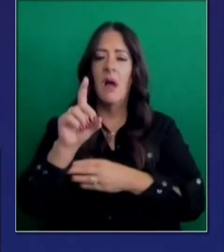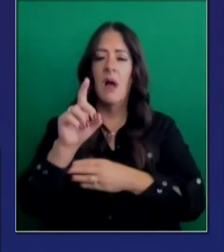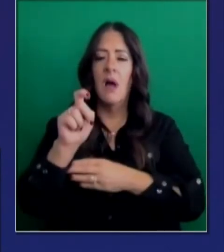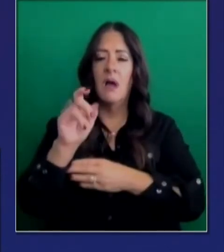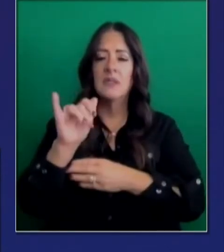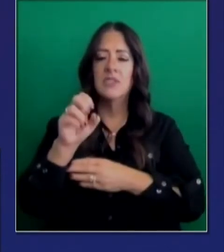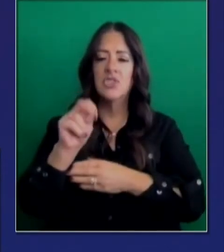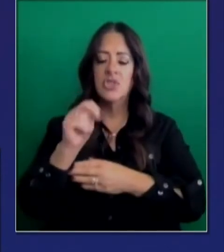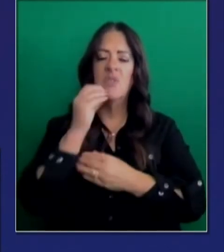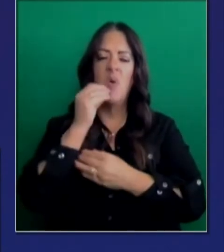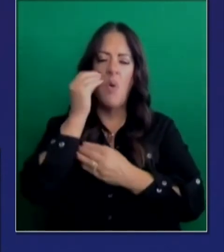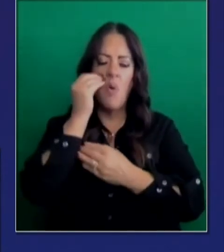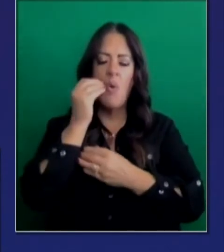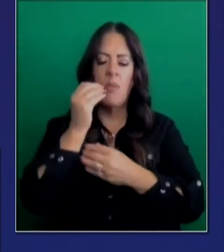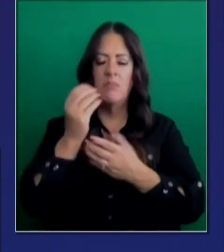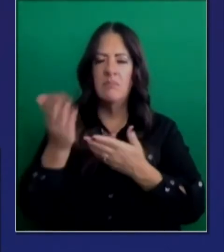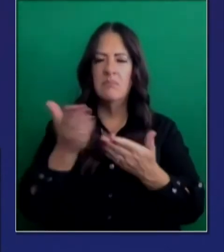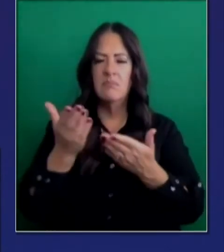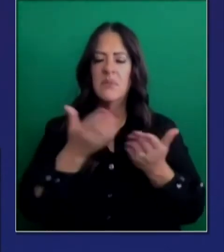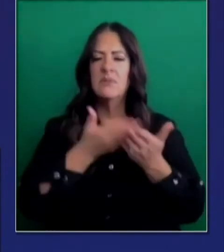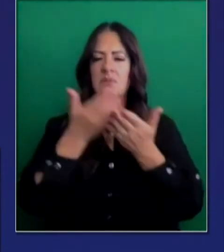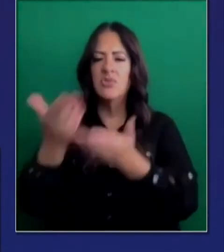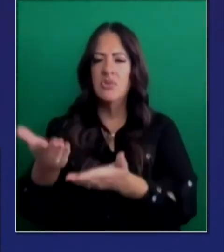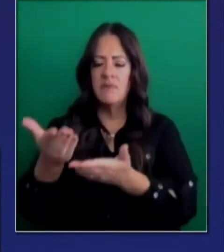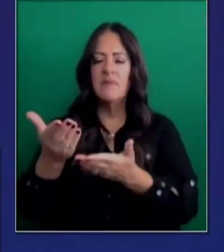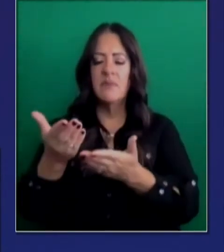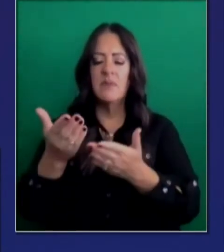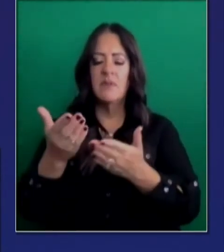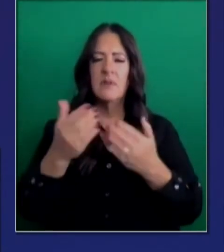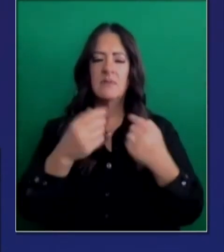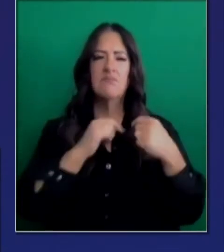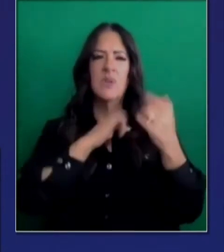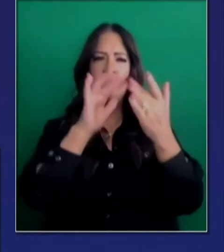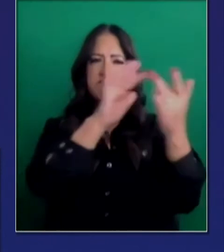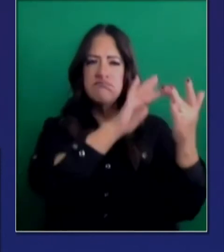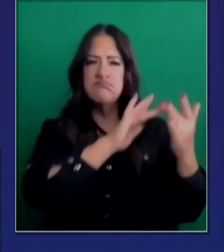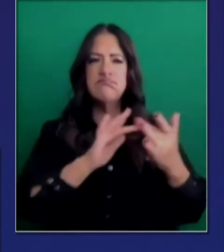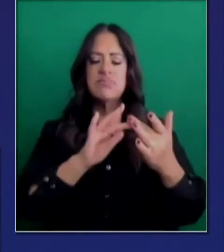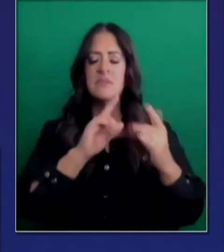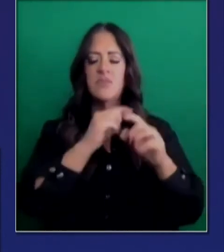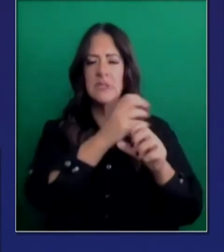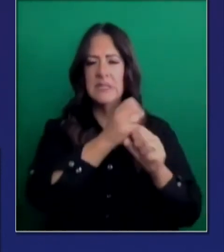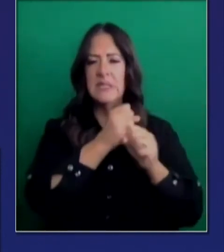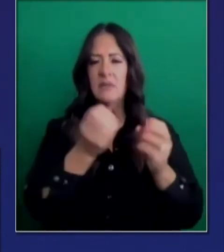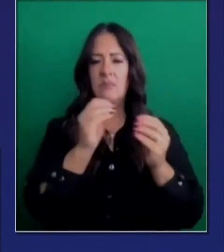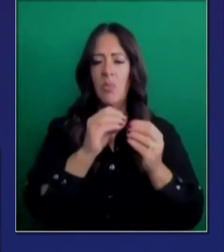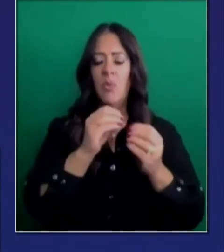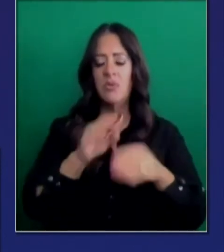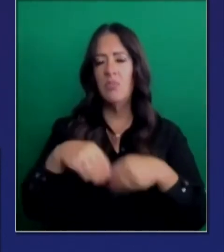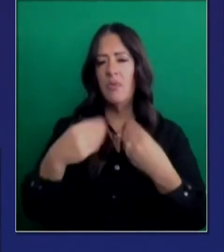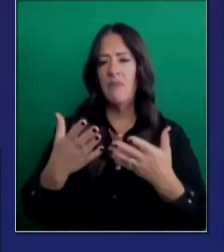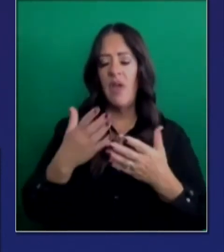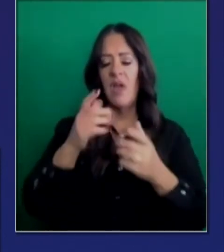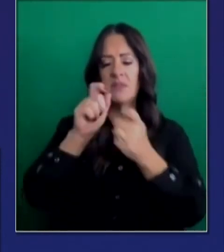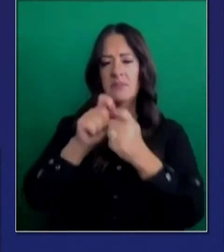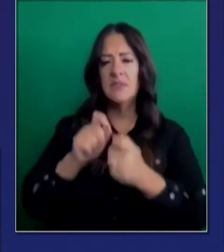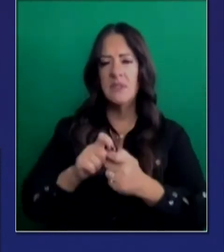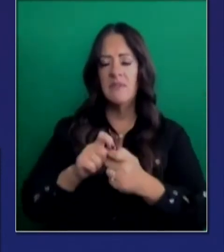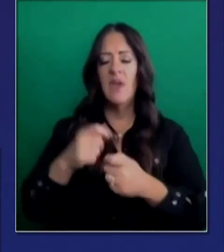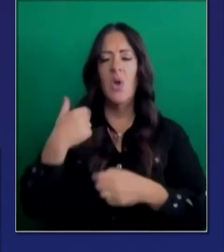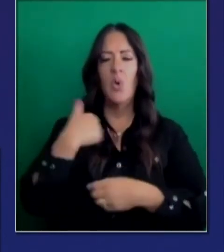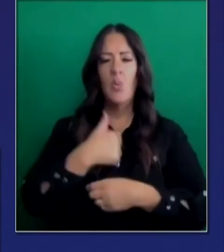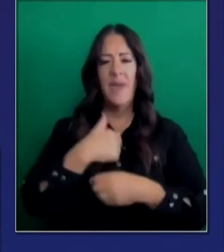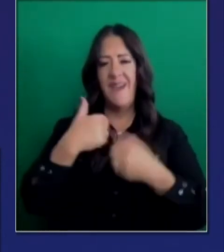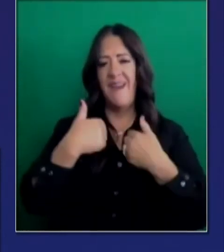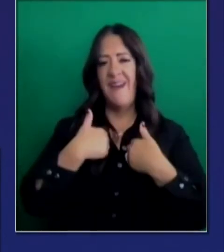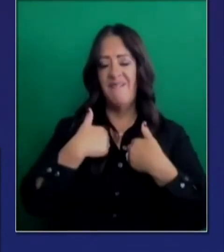Dr. Galley's talked about in the past. We've got these response teams, specific oxygen response teams down in the LA region, and